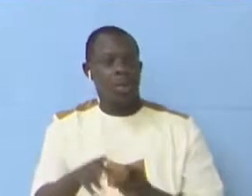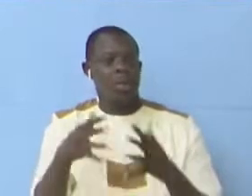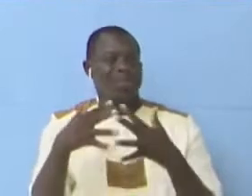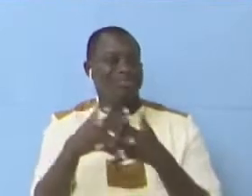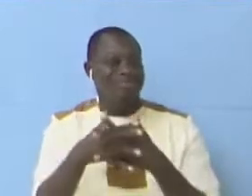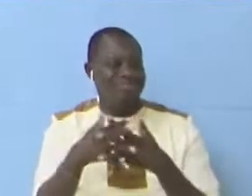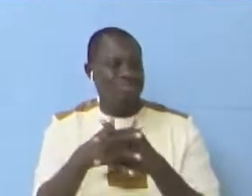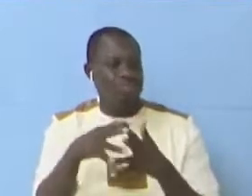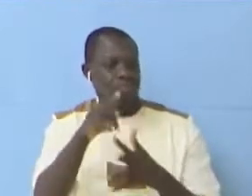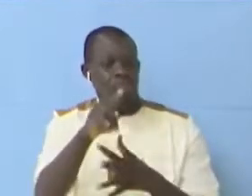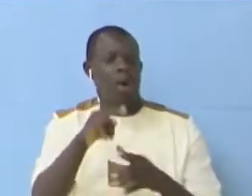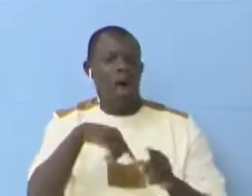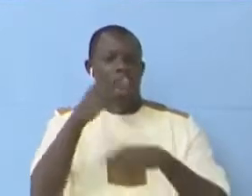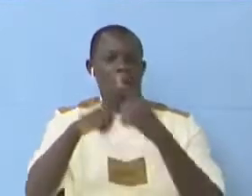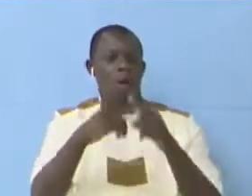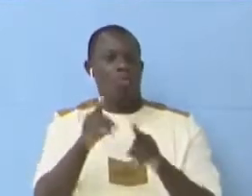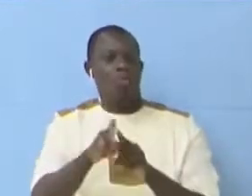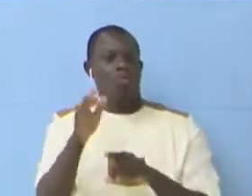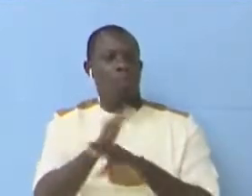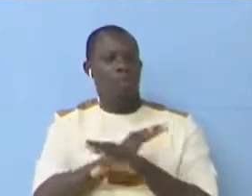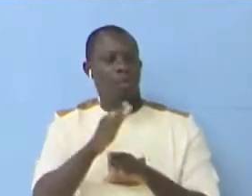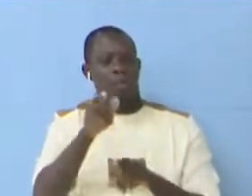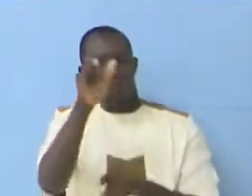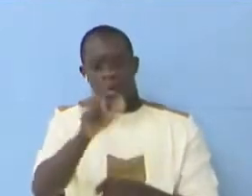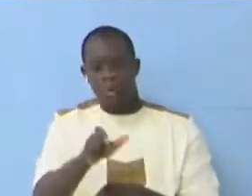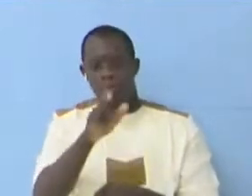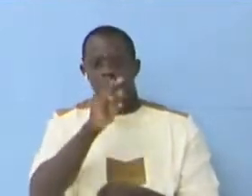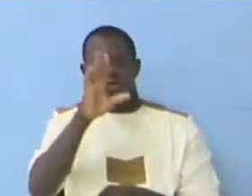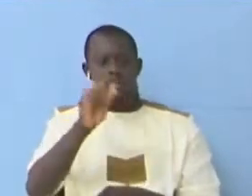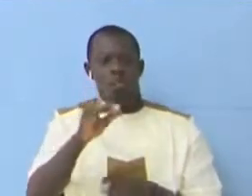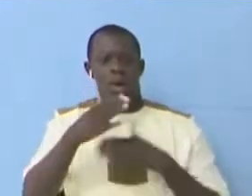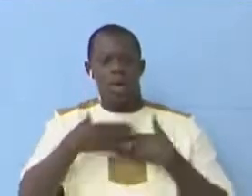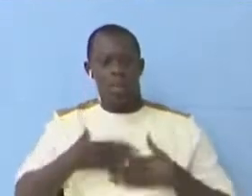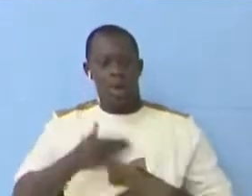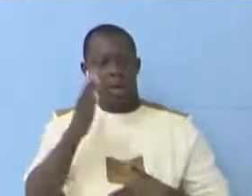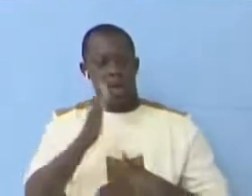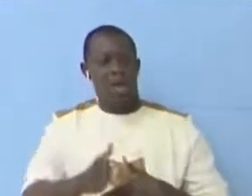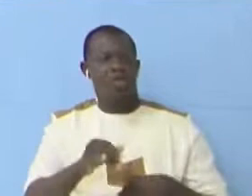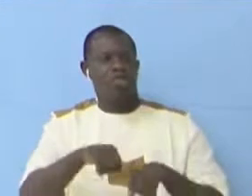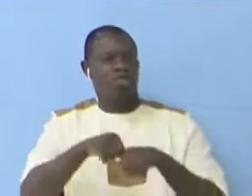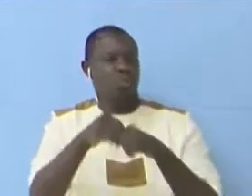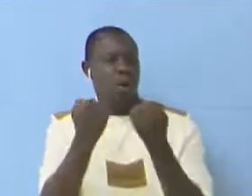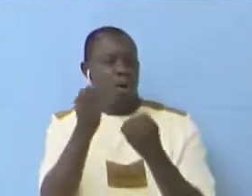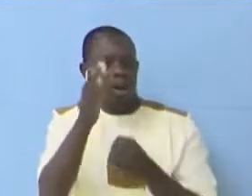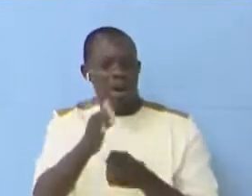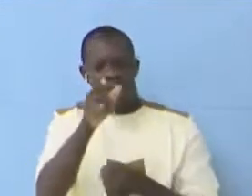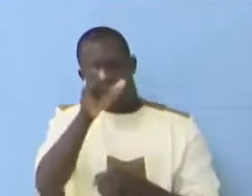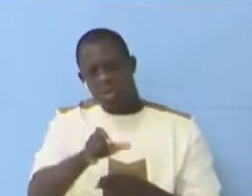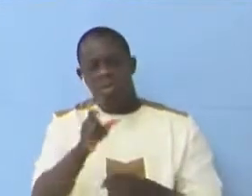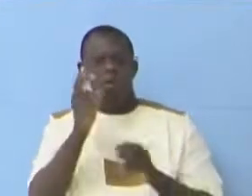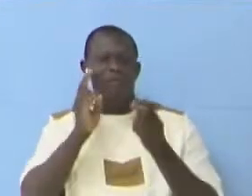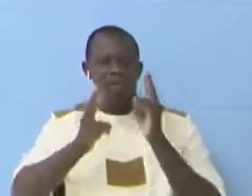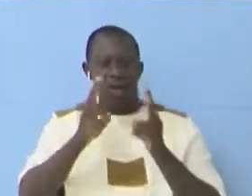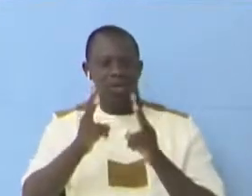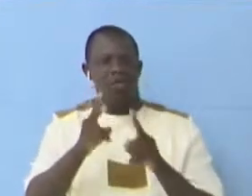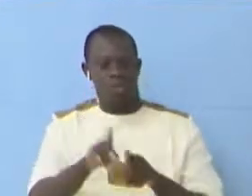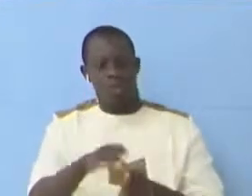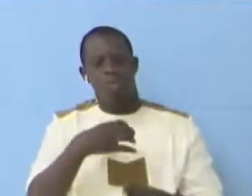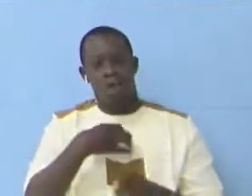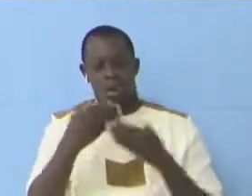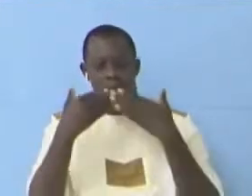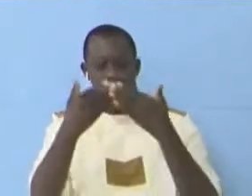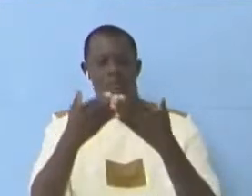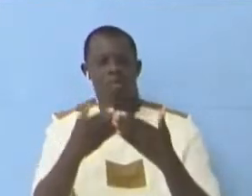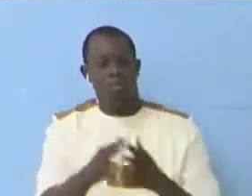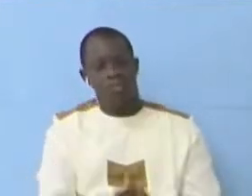nekkul ne nag tuddewuñ la fi loo xam ne wala tudduñ la ci loo xam ne daal lu jaaduwut la waaye daal li ma laa wax rek mooy ne